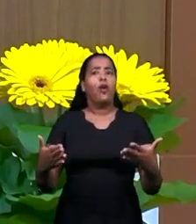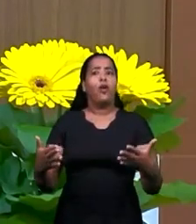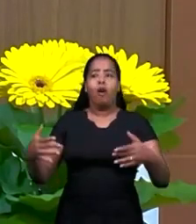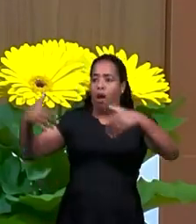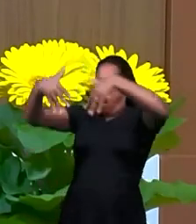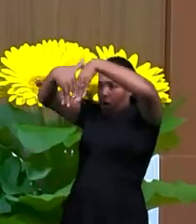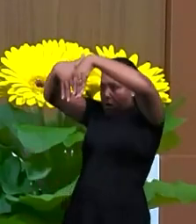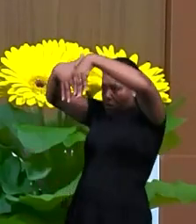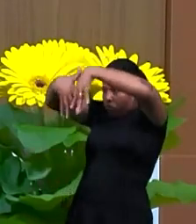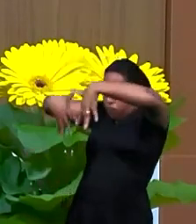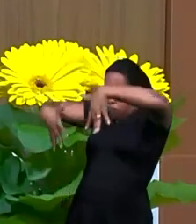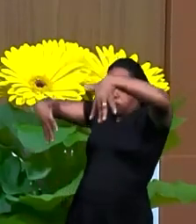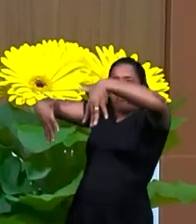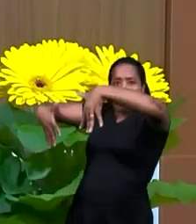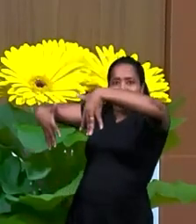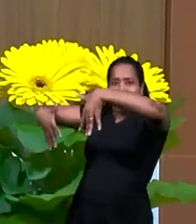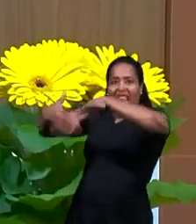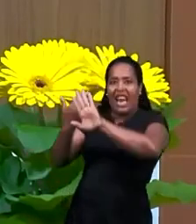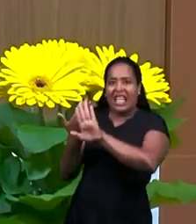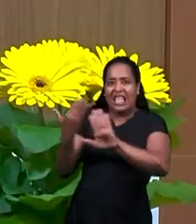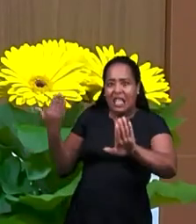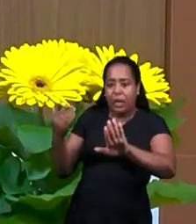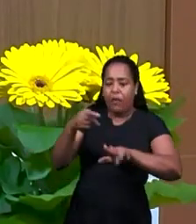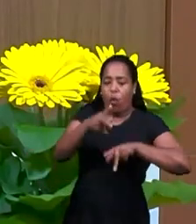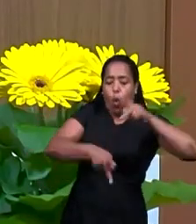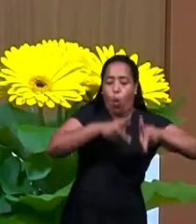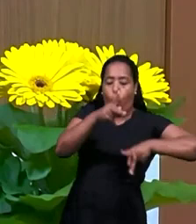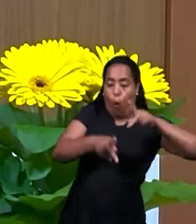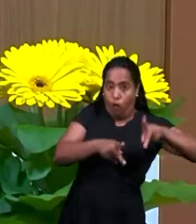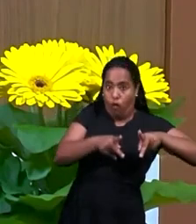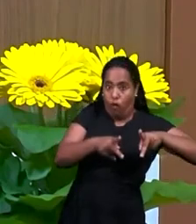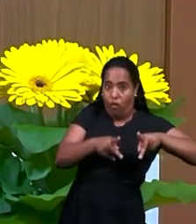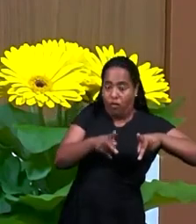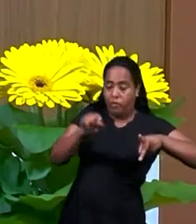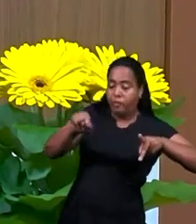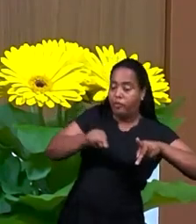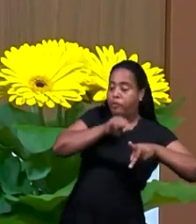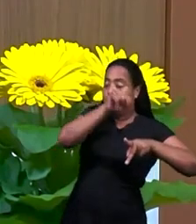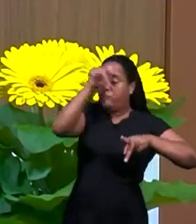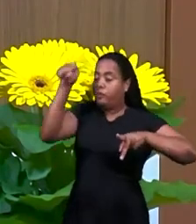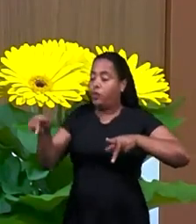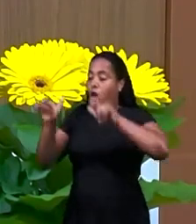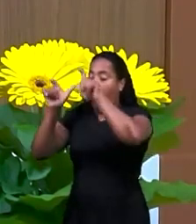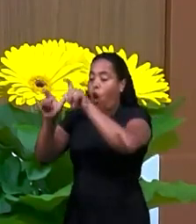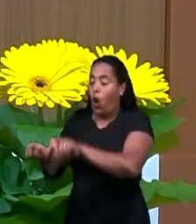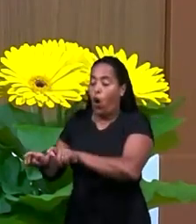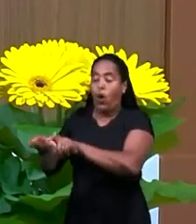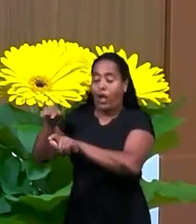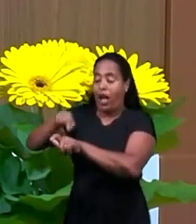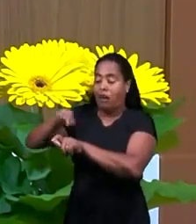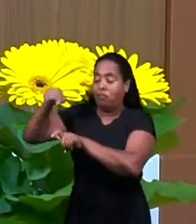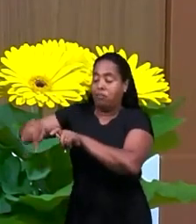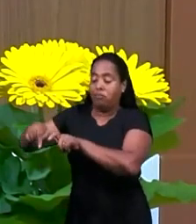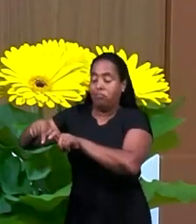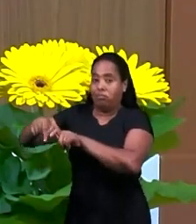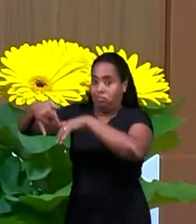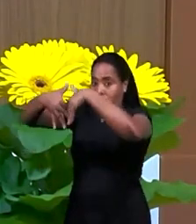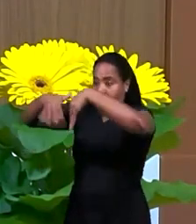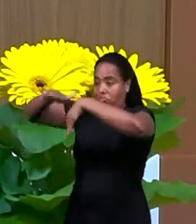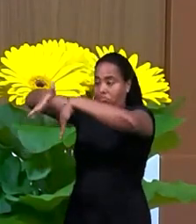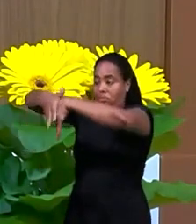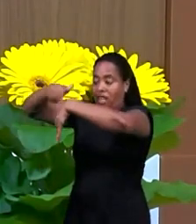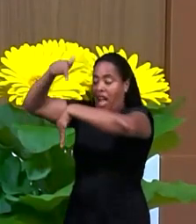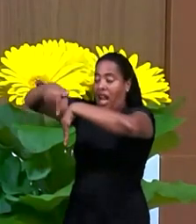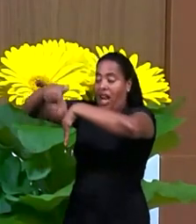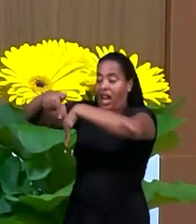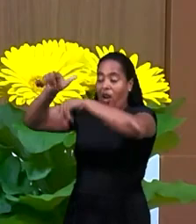There was a veil that separated the people from the holy place.